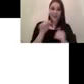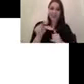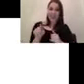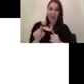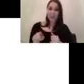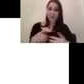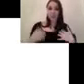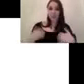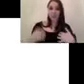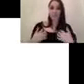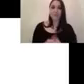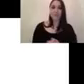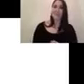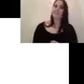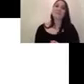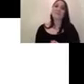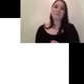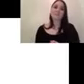repo.